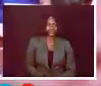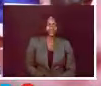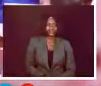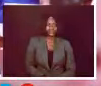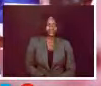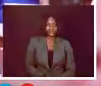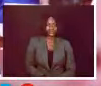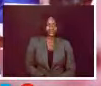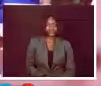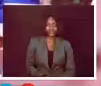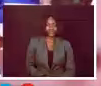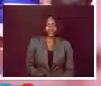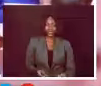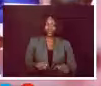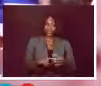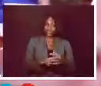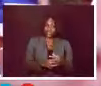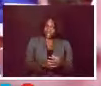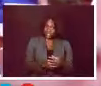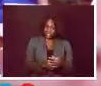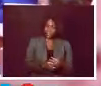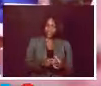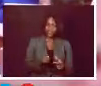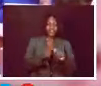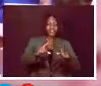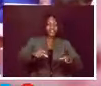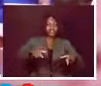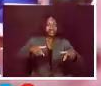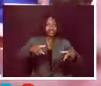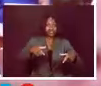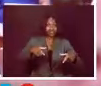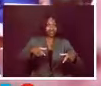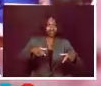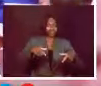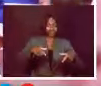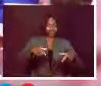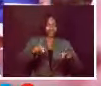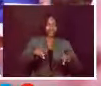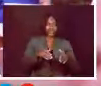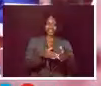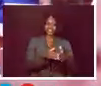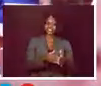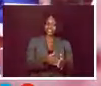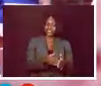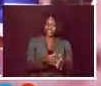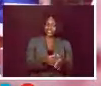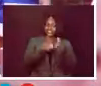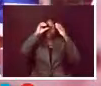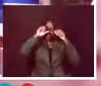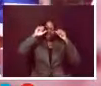And when it was started, our first delegation were led by the president